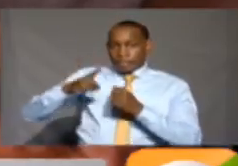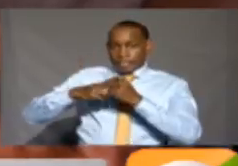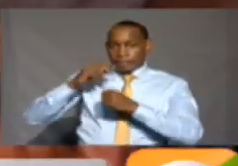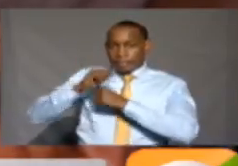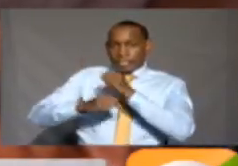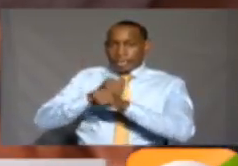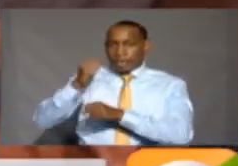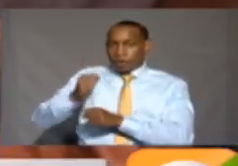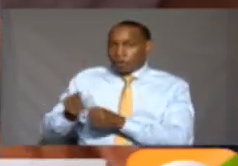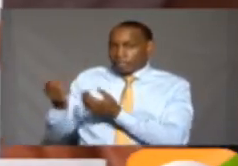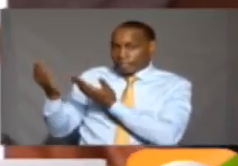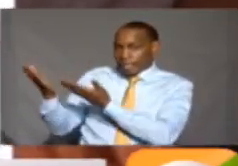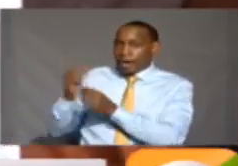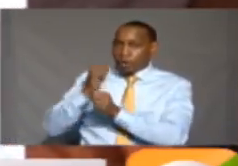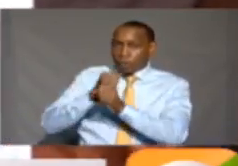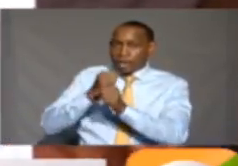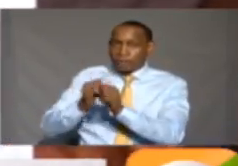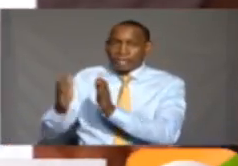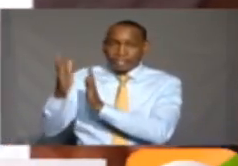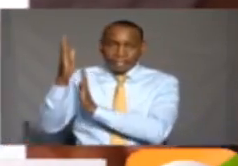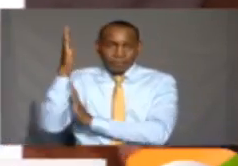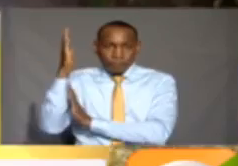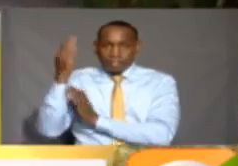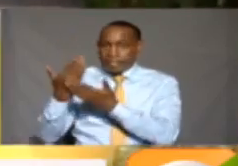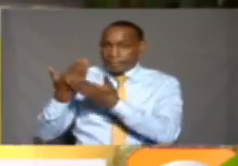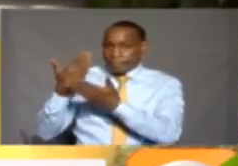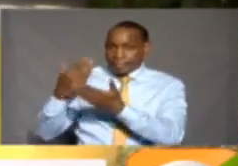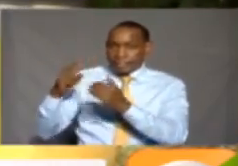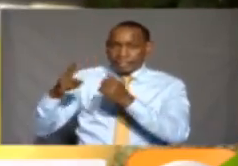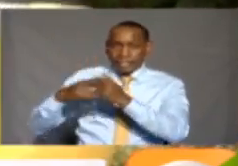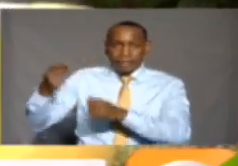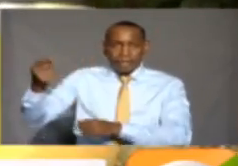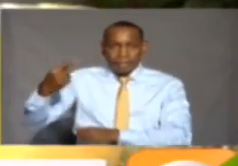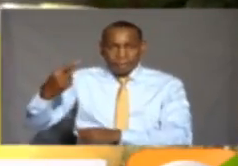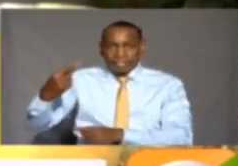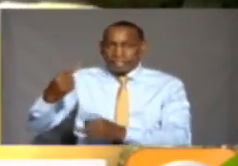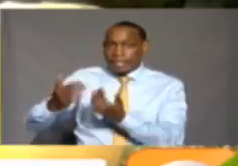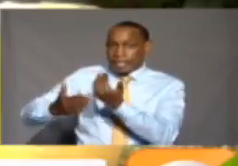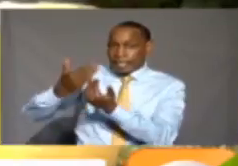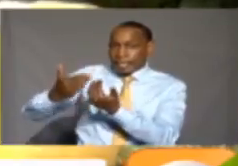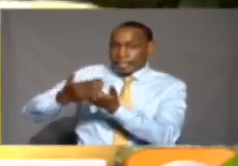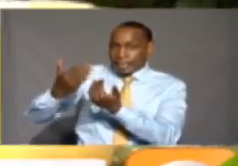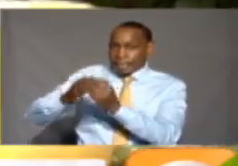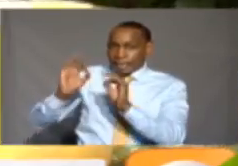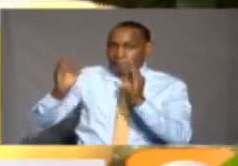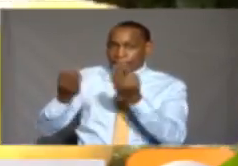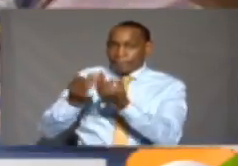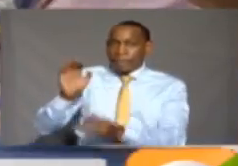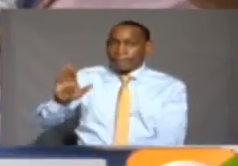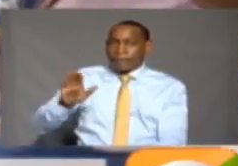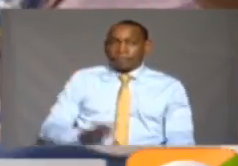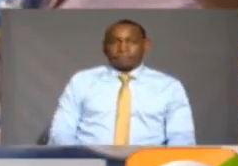27-year-old Onesmus Manyara worked as a security guard for the last 7 months to fend for his young family.